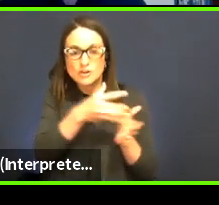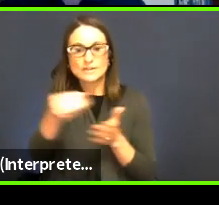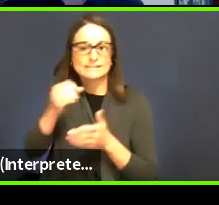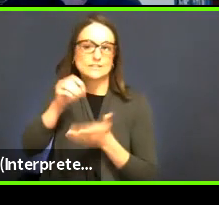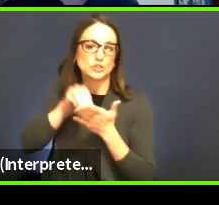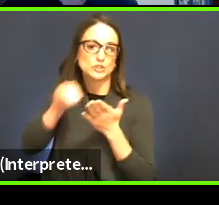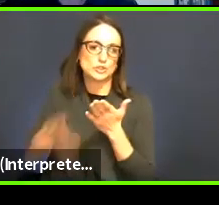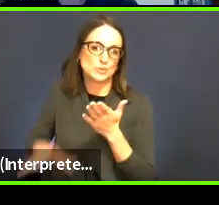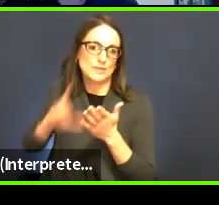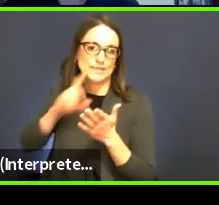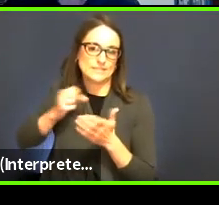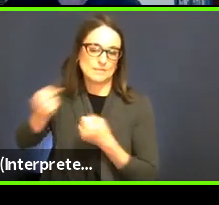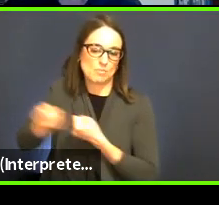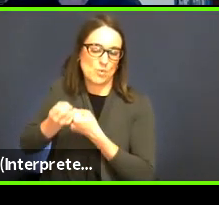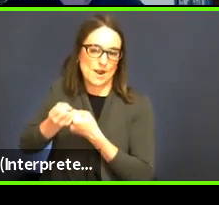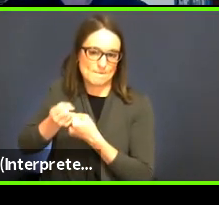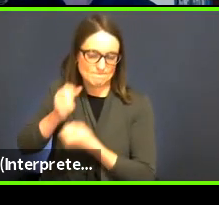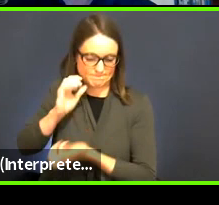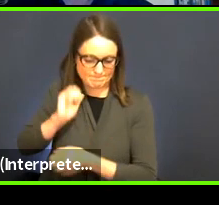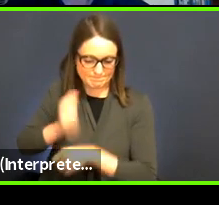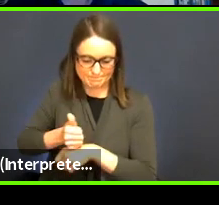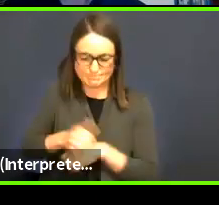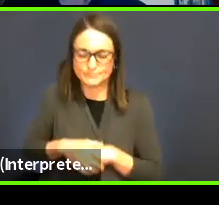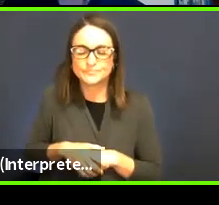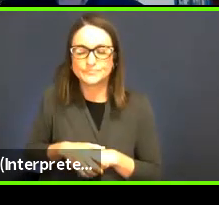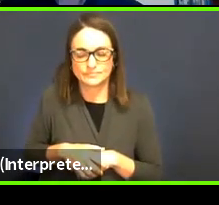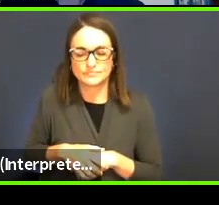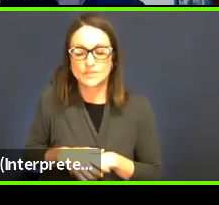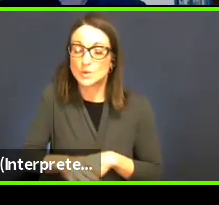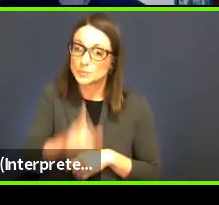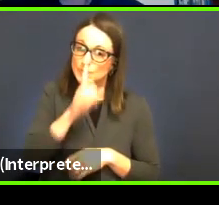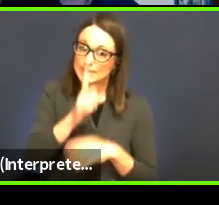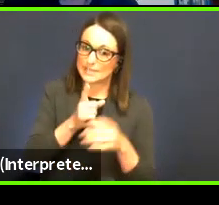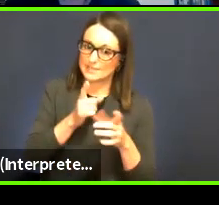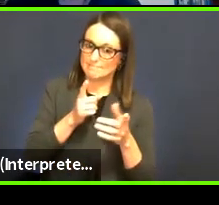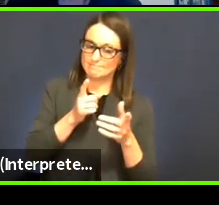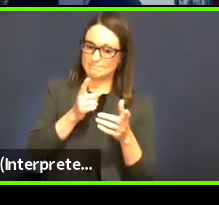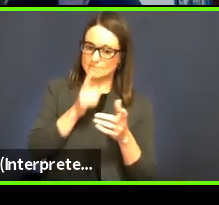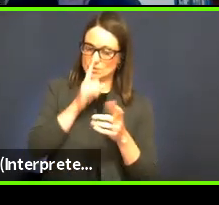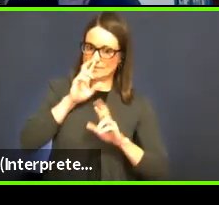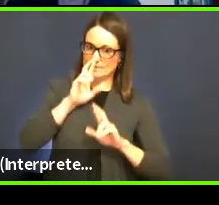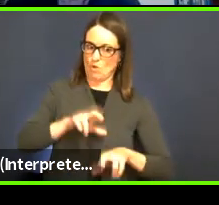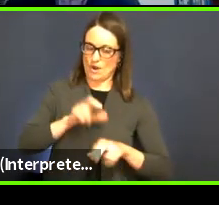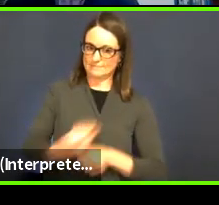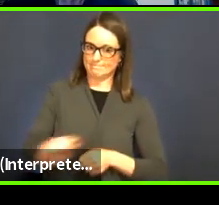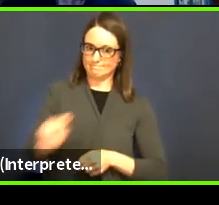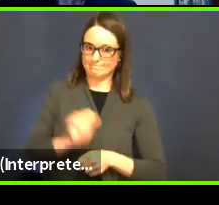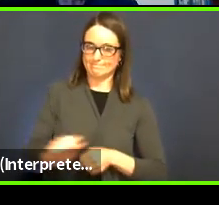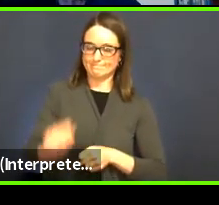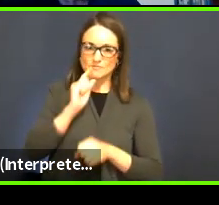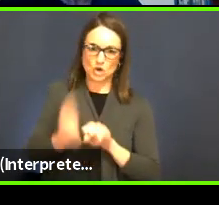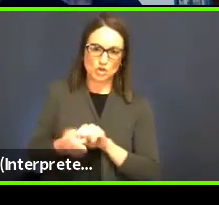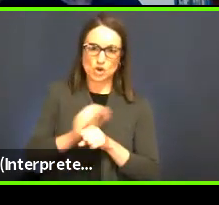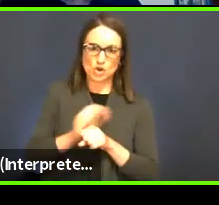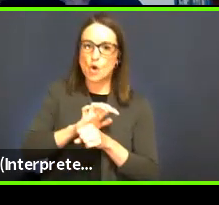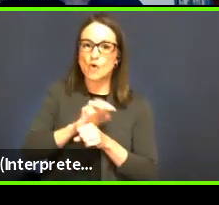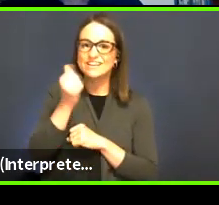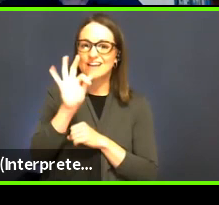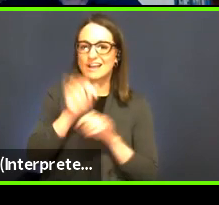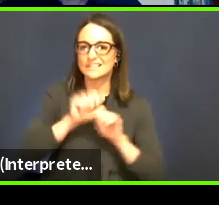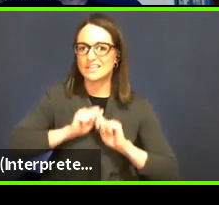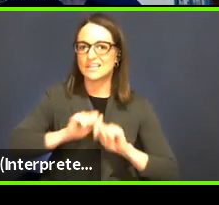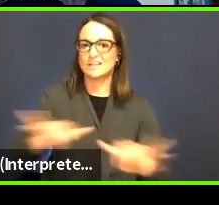So the semester really came to be dominated in so many ways by our response efforts to the COVID-19